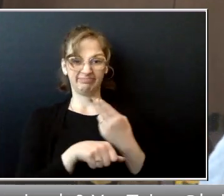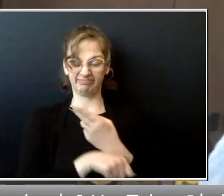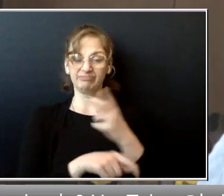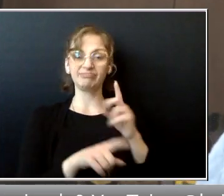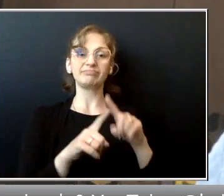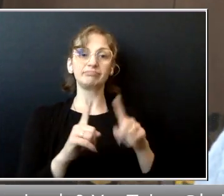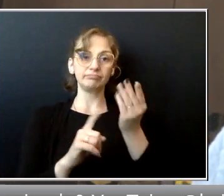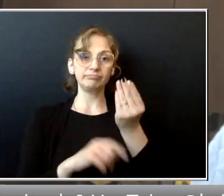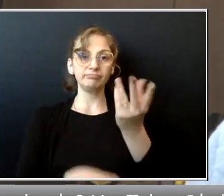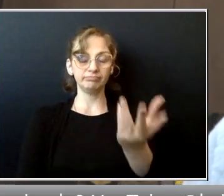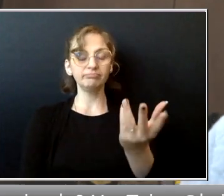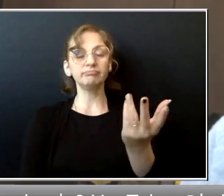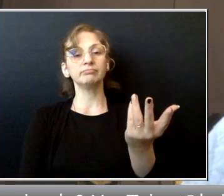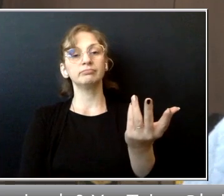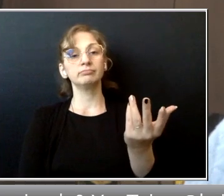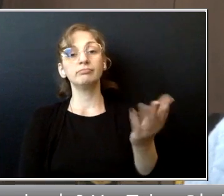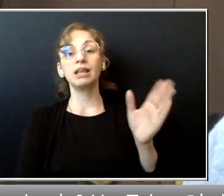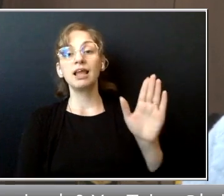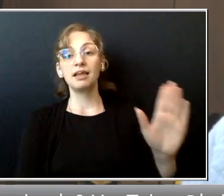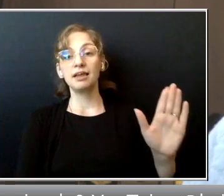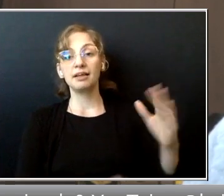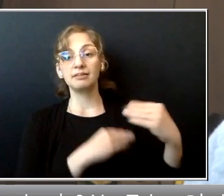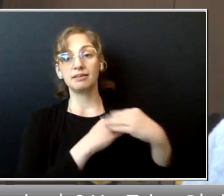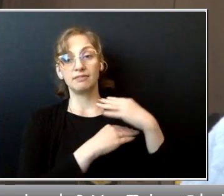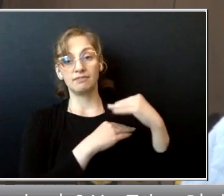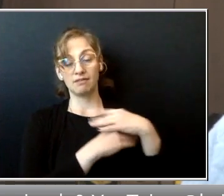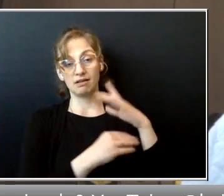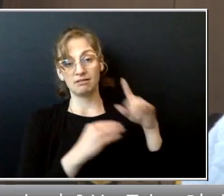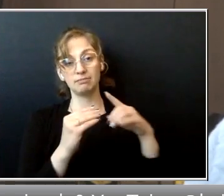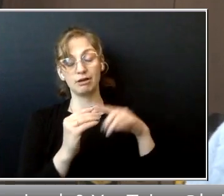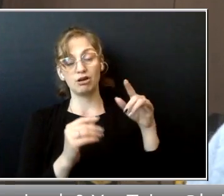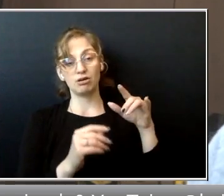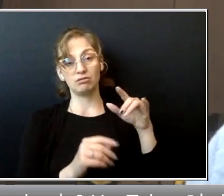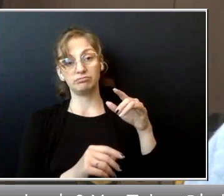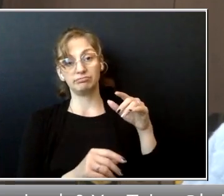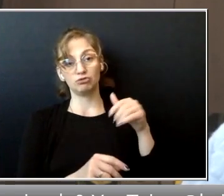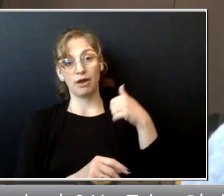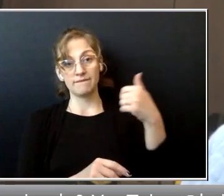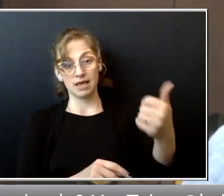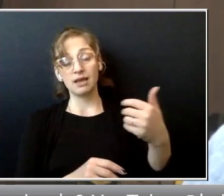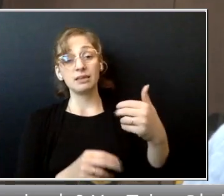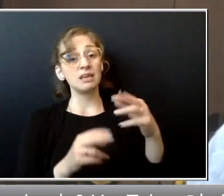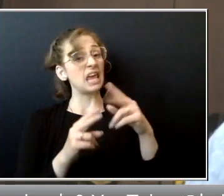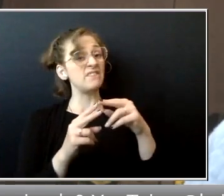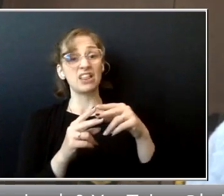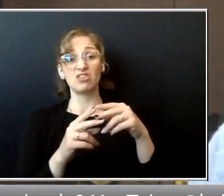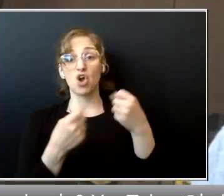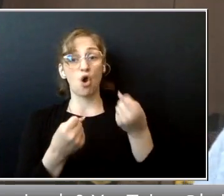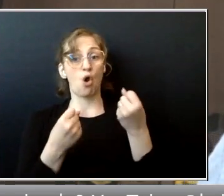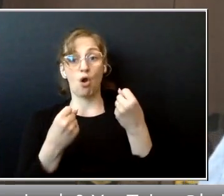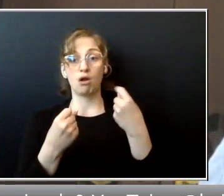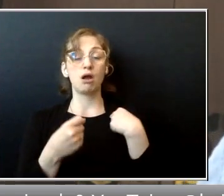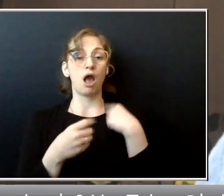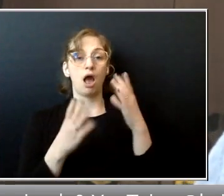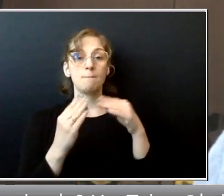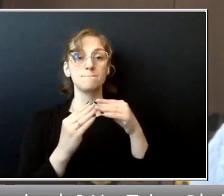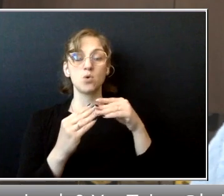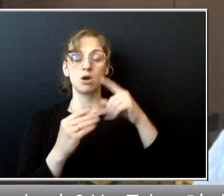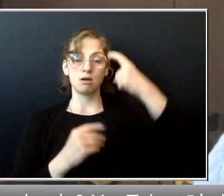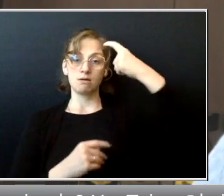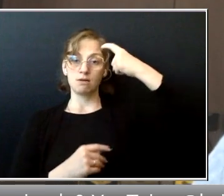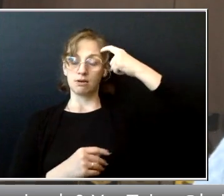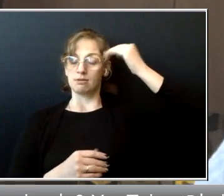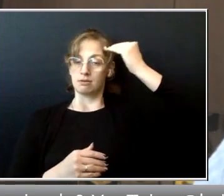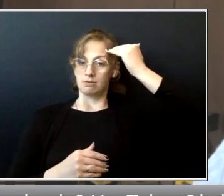is that, his advice about traveling and even in the car is I'm definitely more aware and cognizant of doing